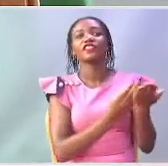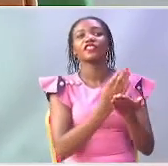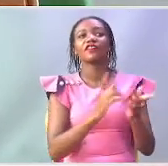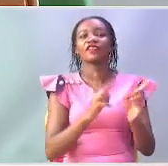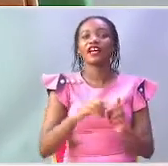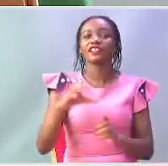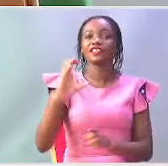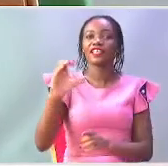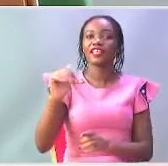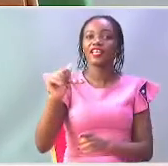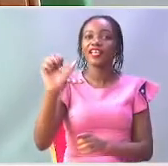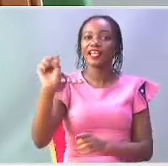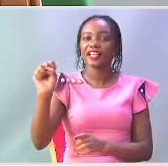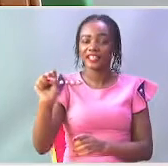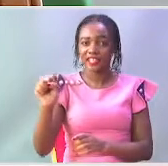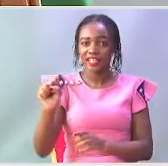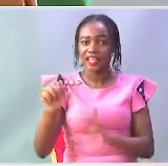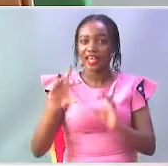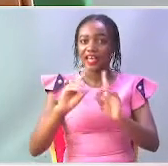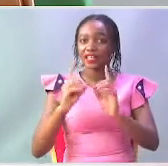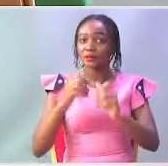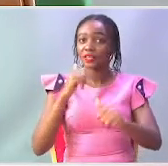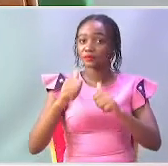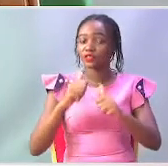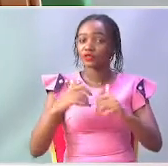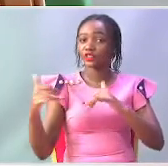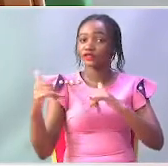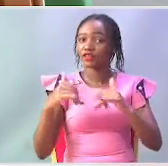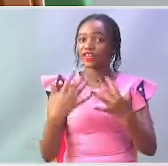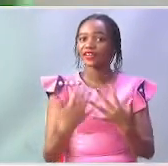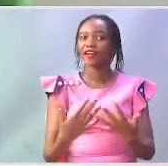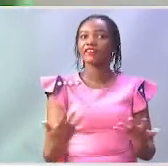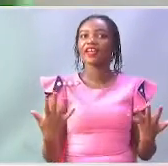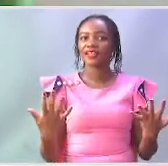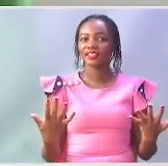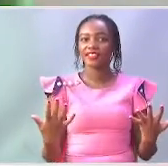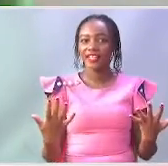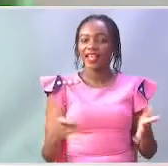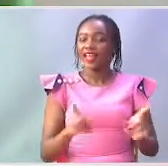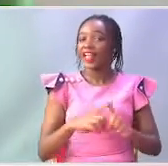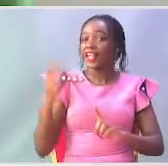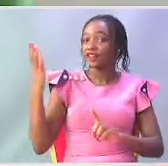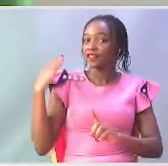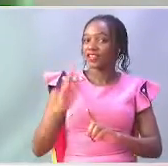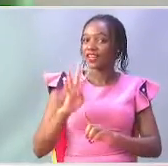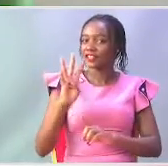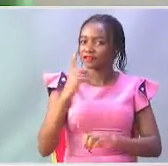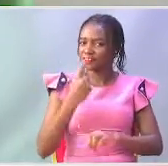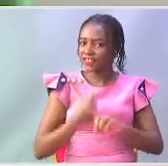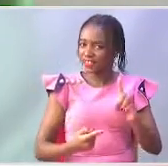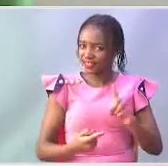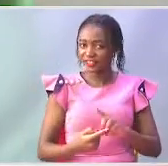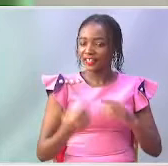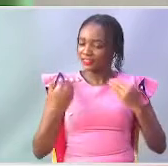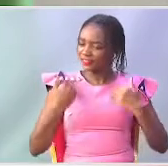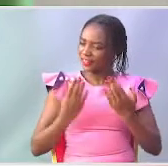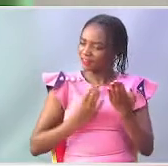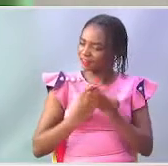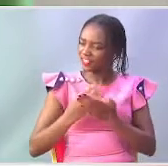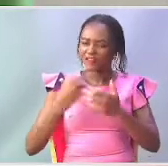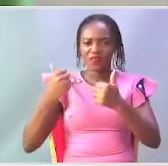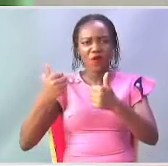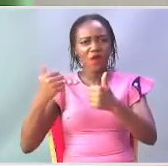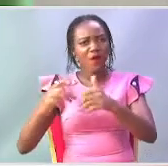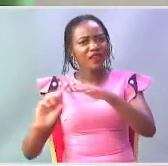Administrative Secretary for Foreign Affairs. And for the last 4 years, I've been here at the